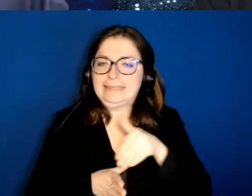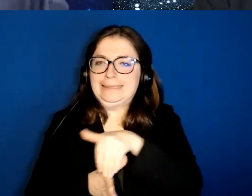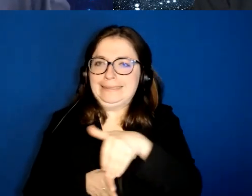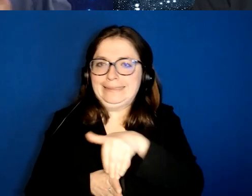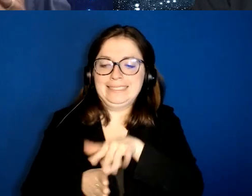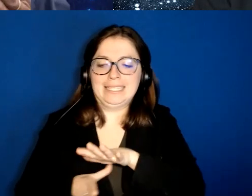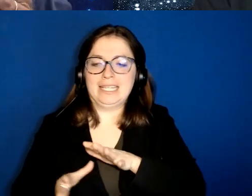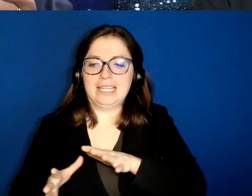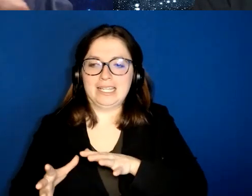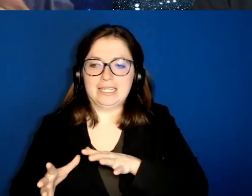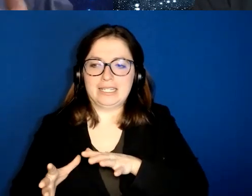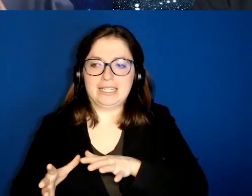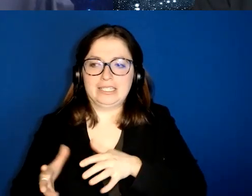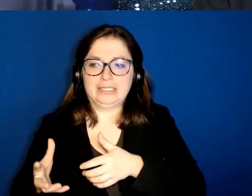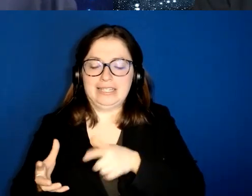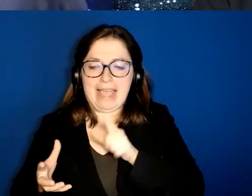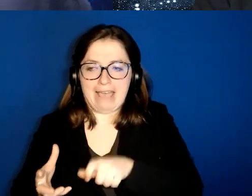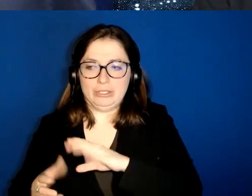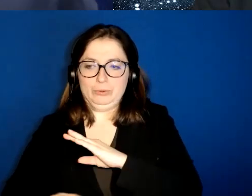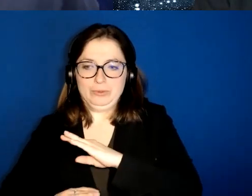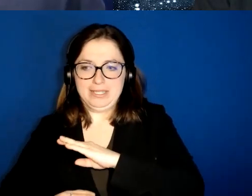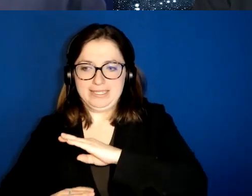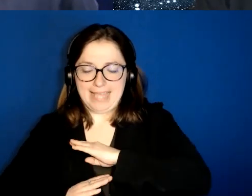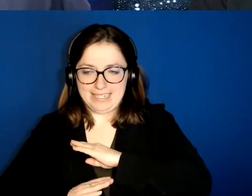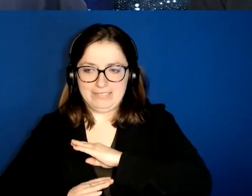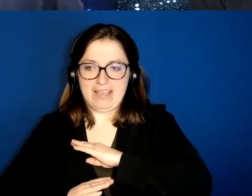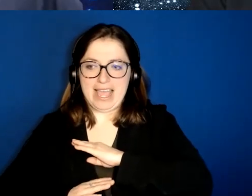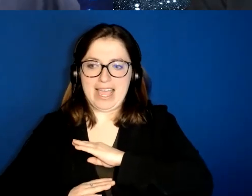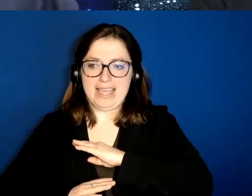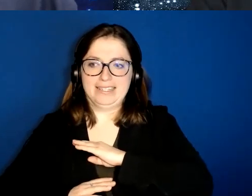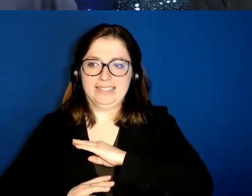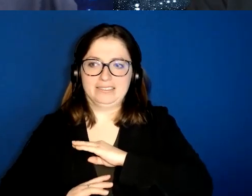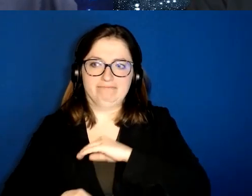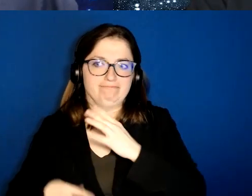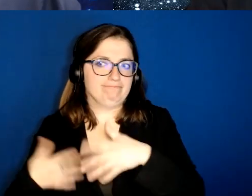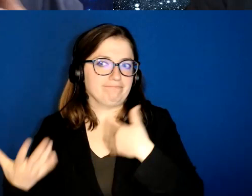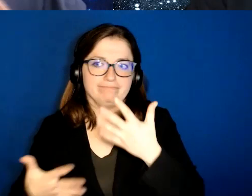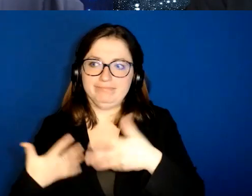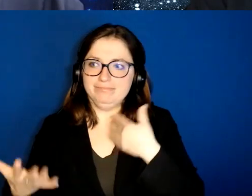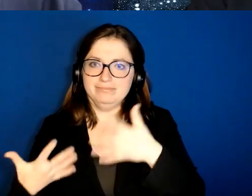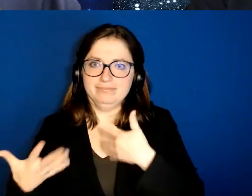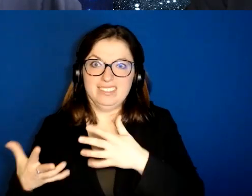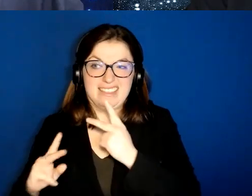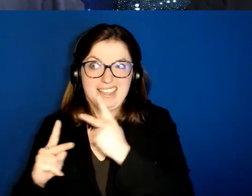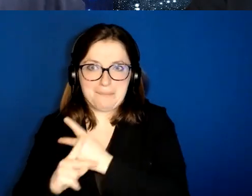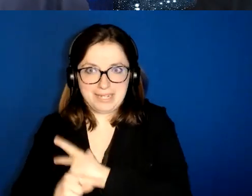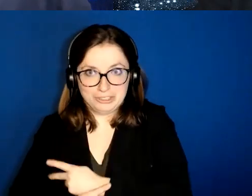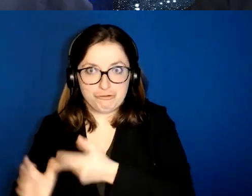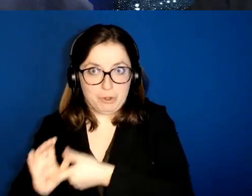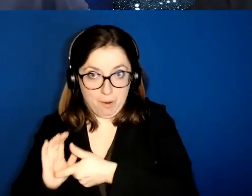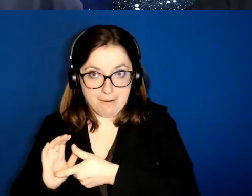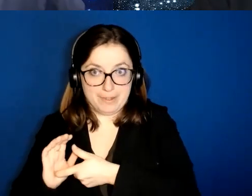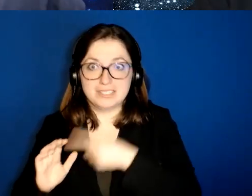having to satisfy the the computational requirements of your